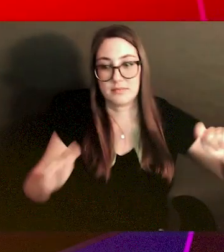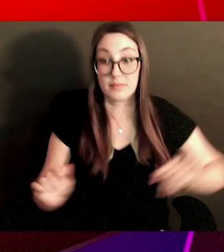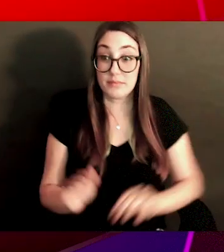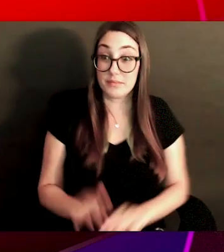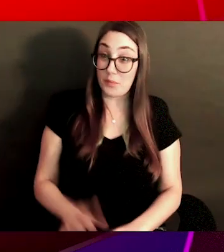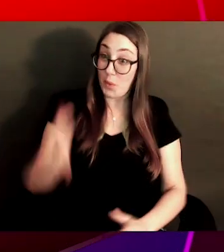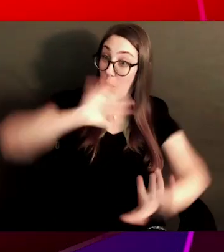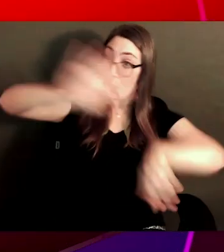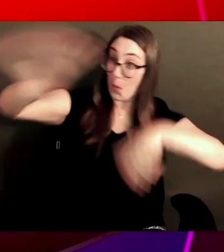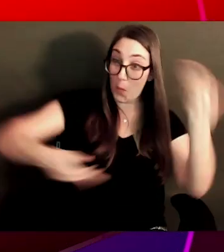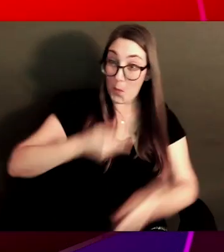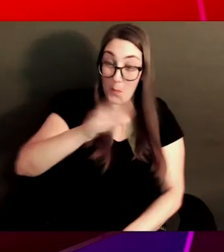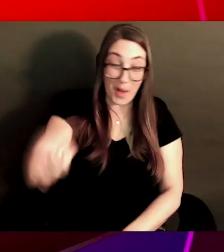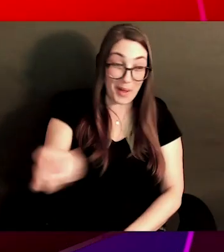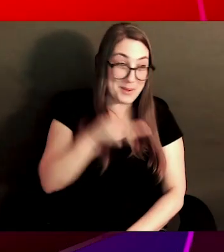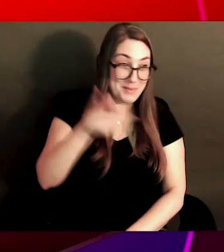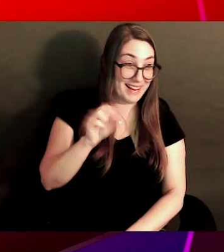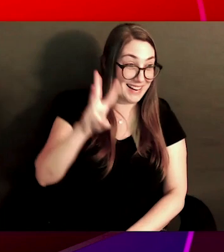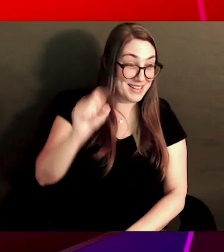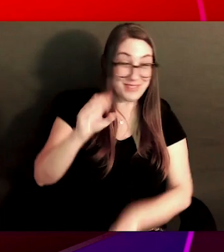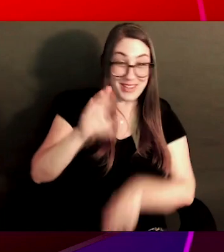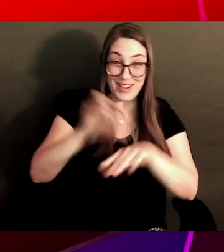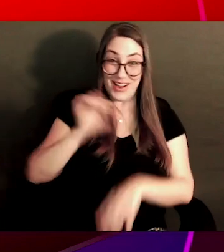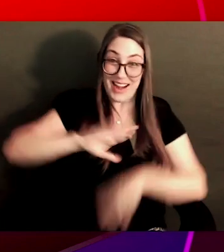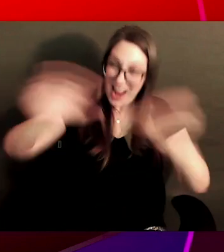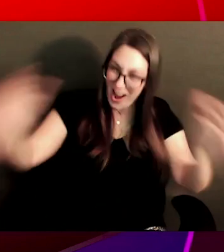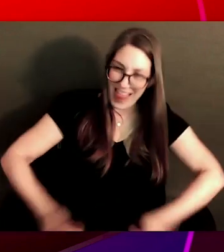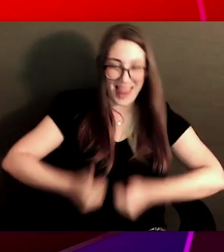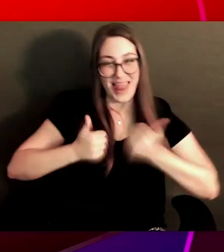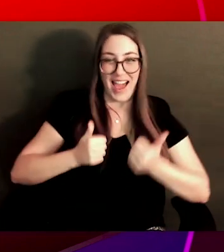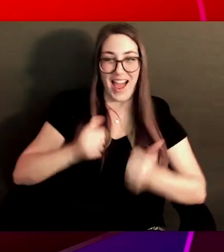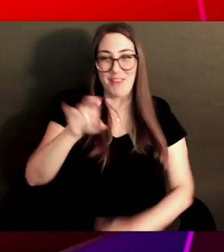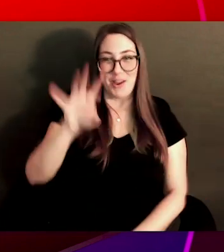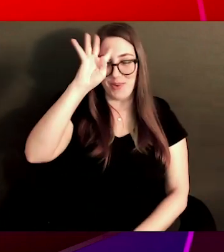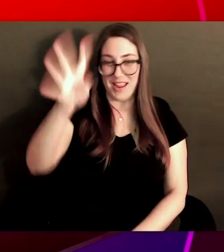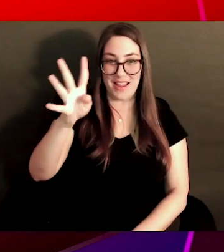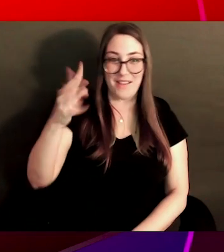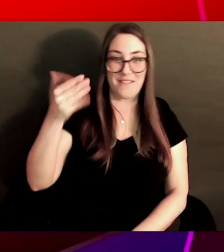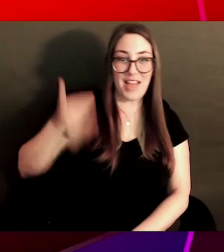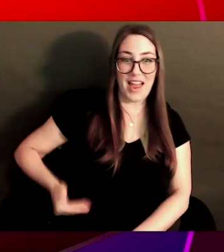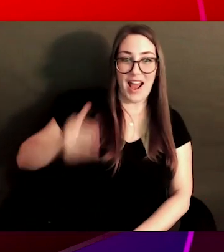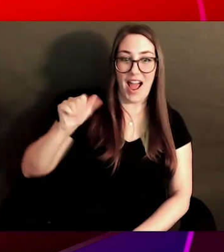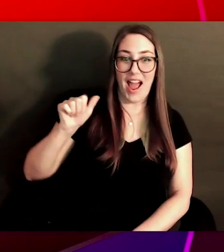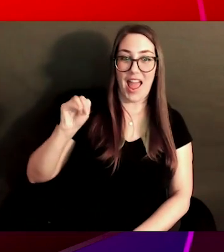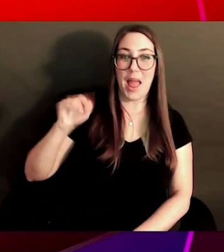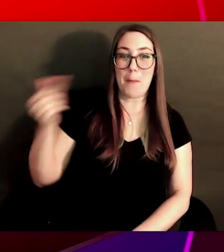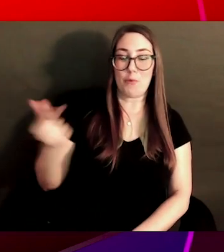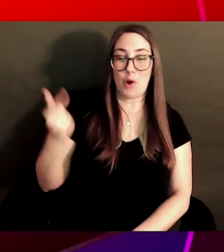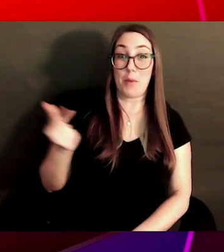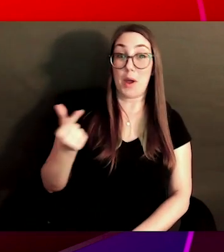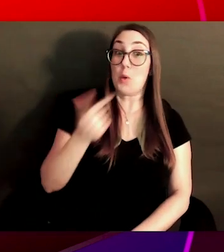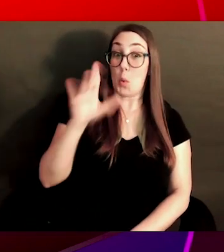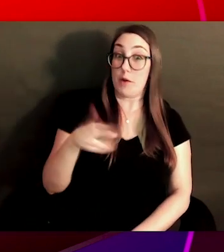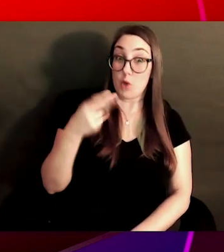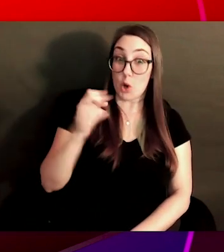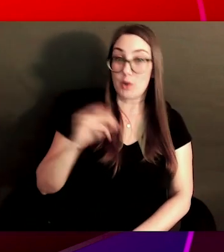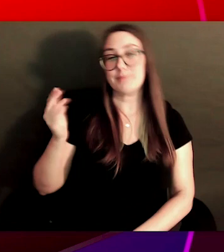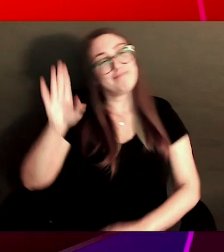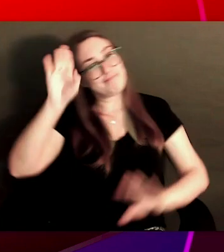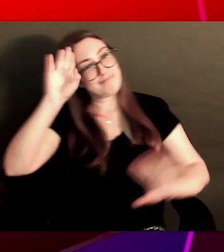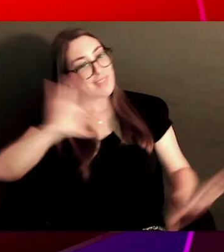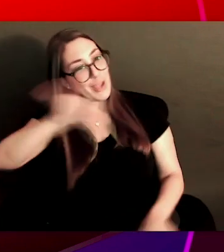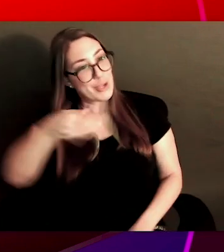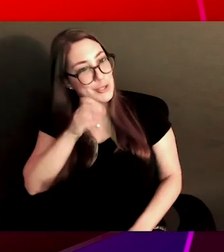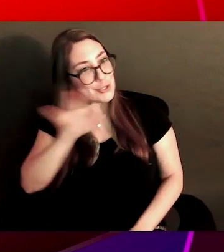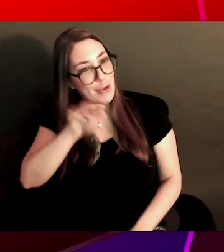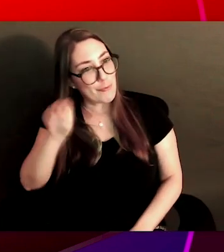Welcome back to AWS On Air live at reInvent. I'm A.M. Grabelny, one of your hosts, joined by... Everyone, I am Jeff Marushak. I'm